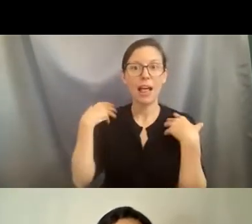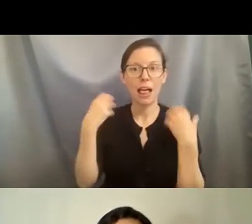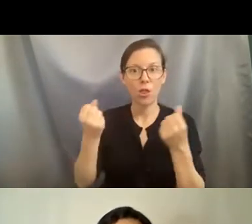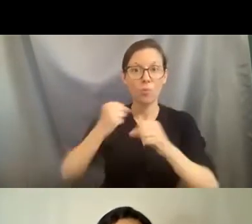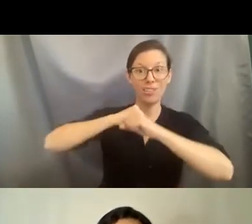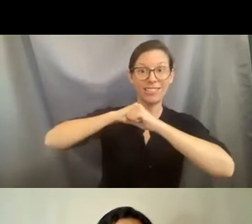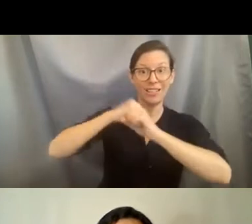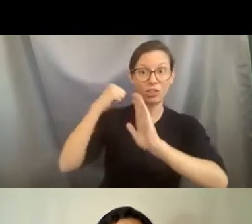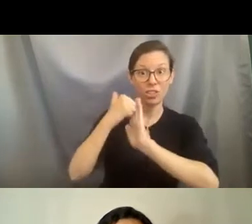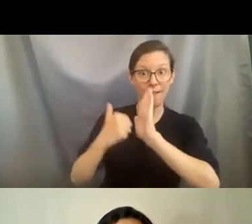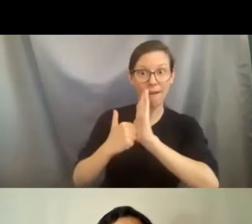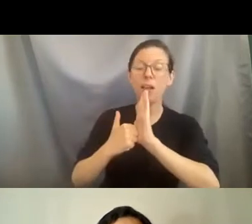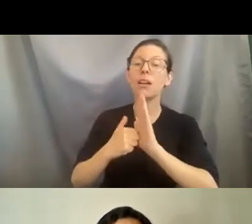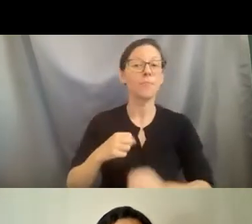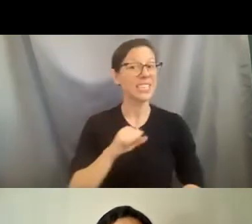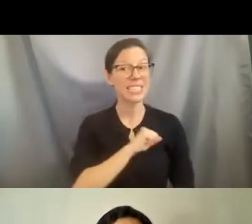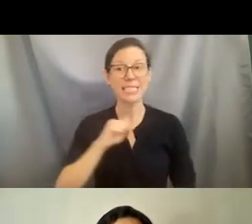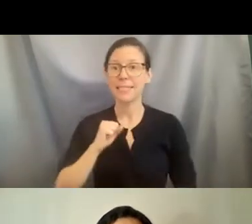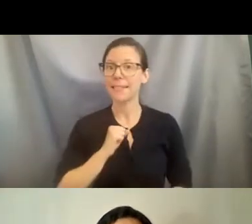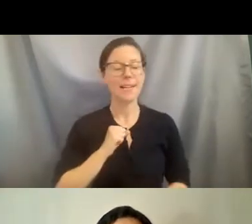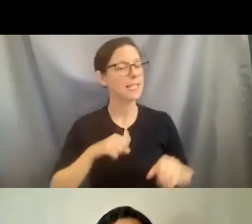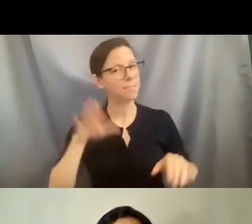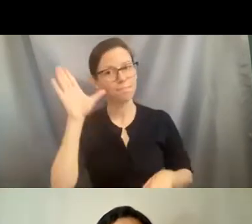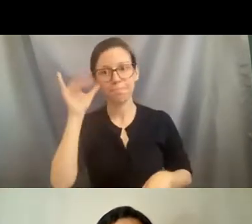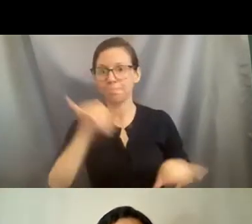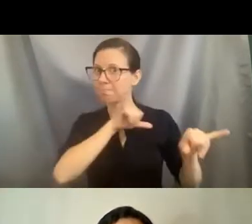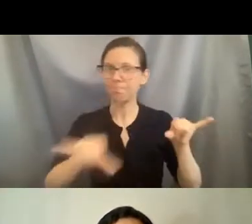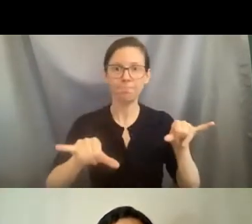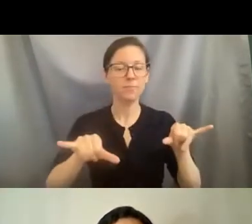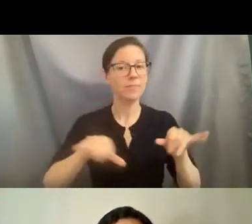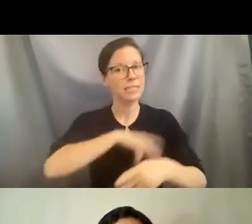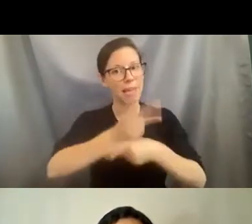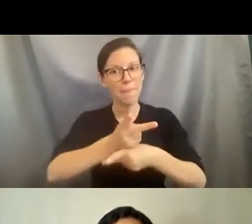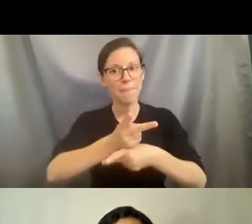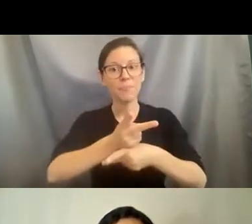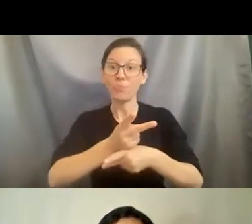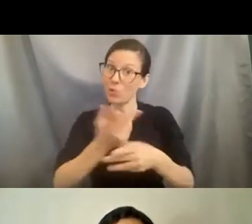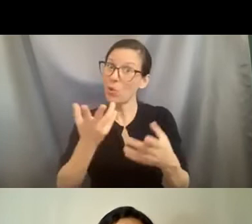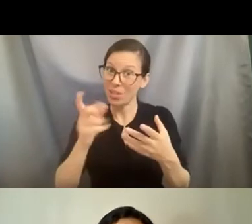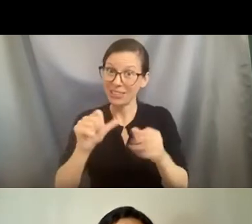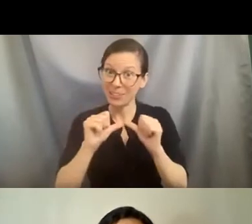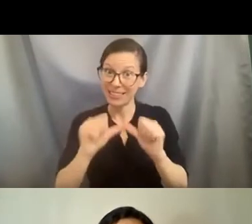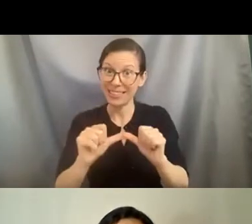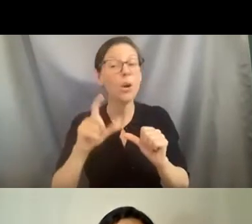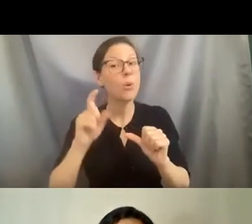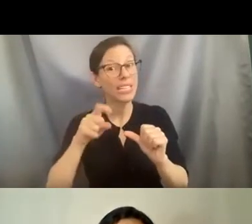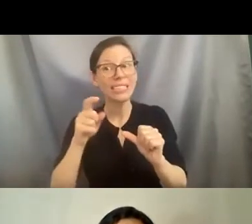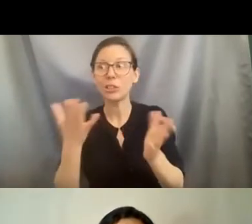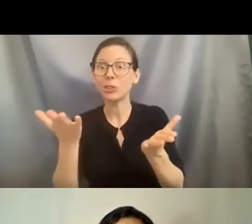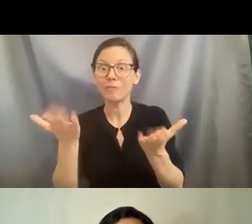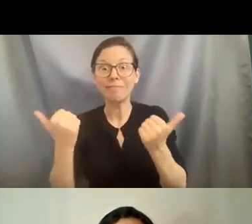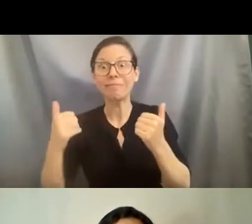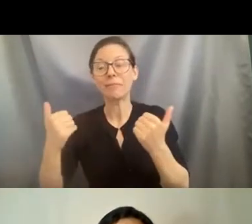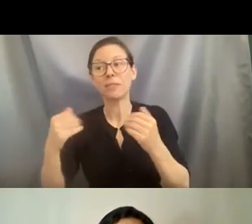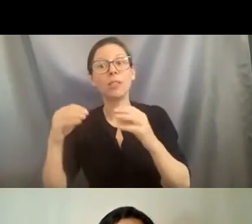is important we continue to hold the line and that we grow our pro-choice majority in the Senate and that we take back the House.